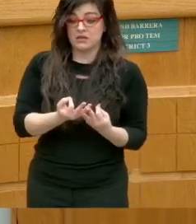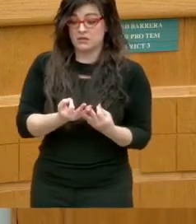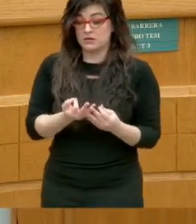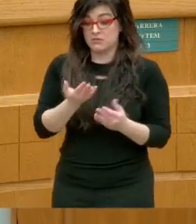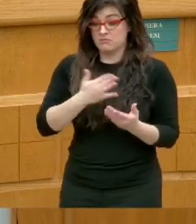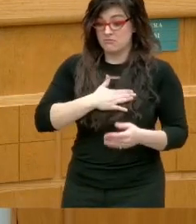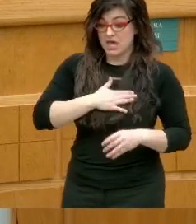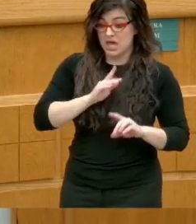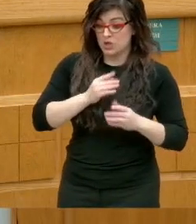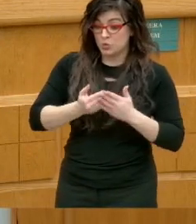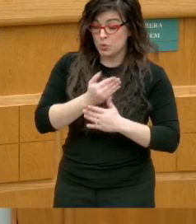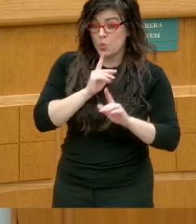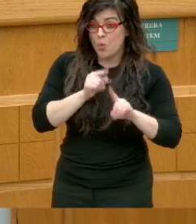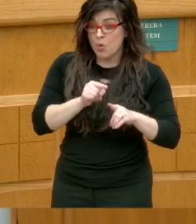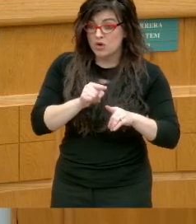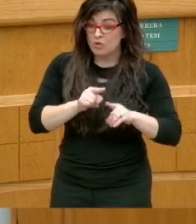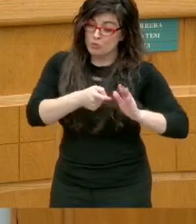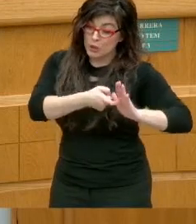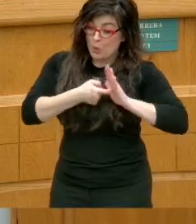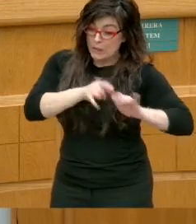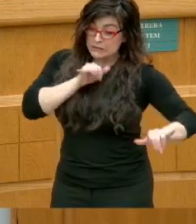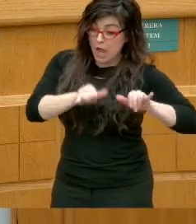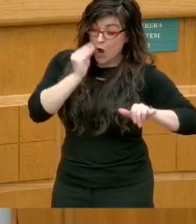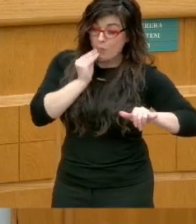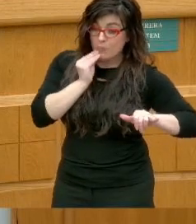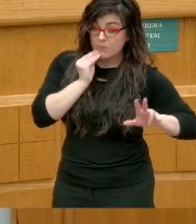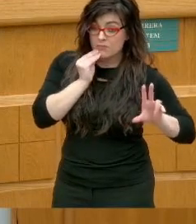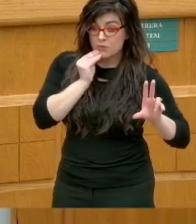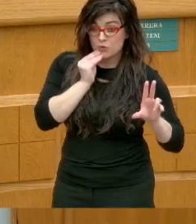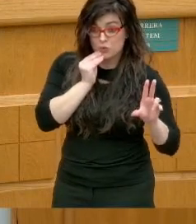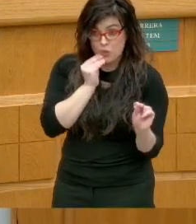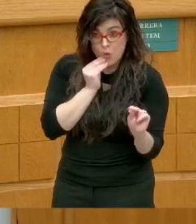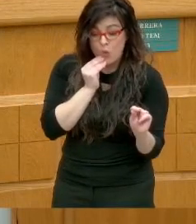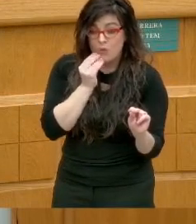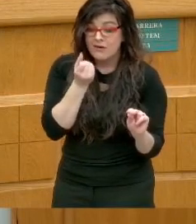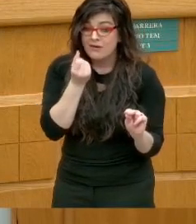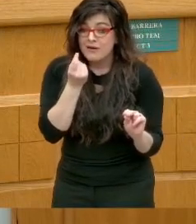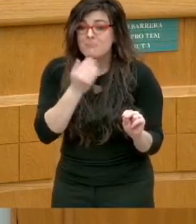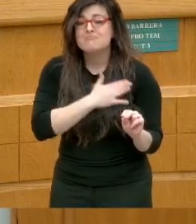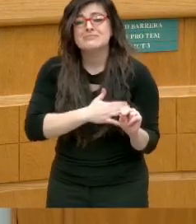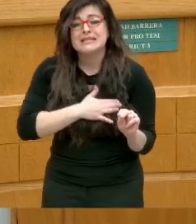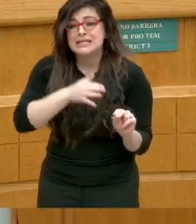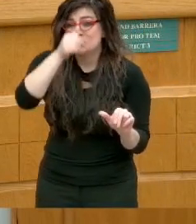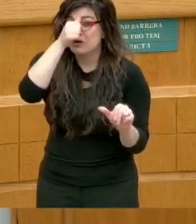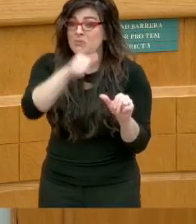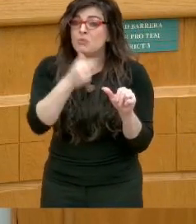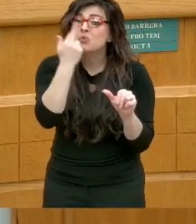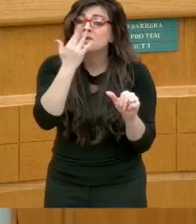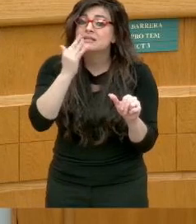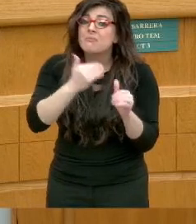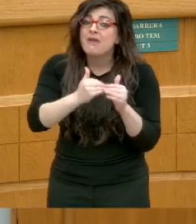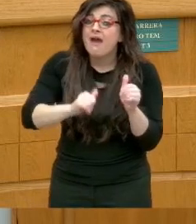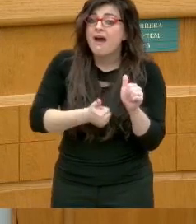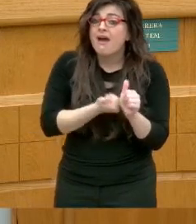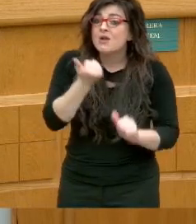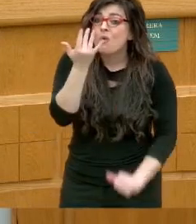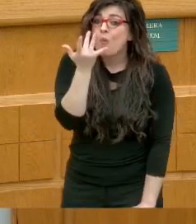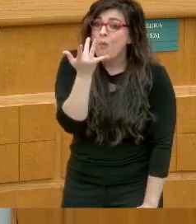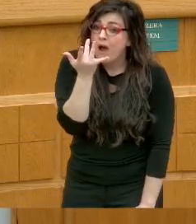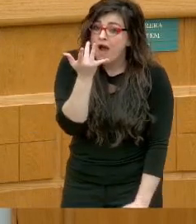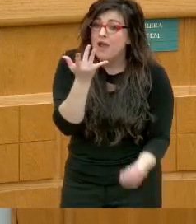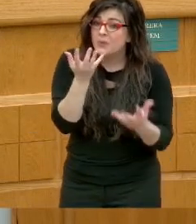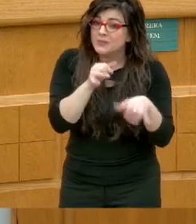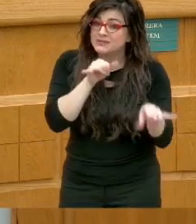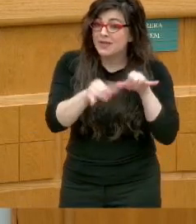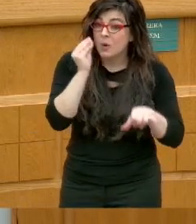to stay at home, I want you to remember the spirit of that stay-at-home order. Do you remember? Because it's been a long time. Remember, it was talking about